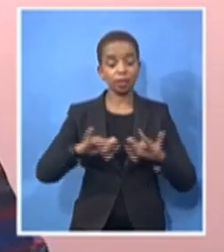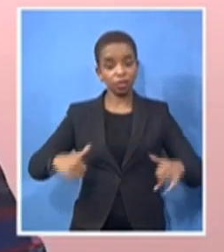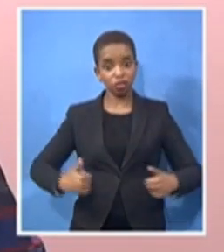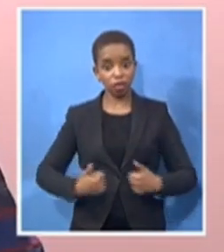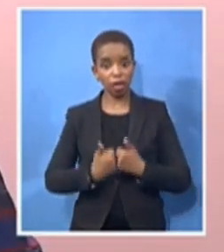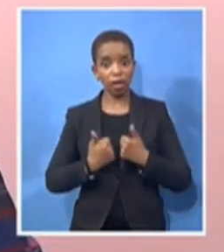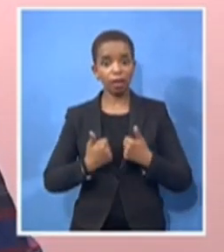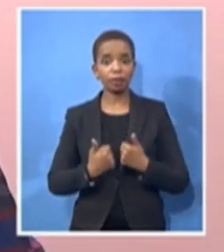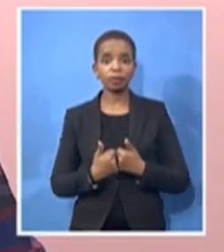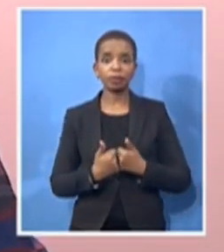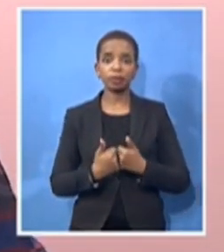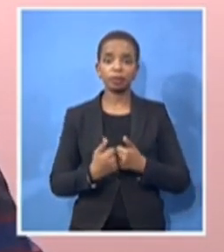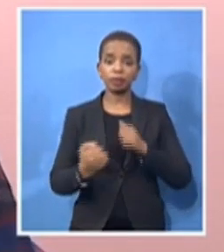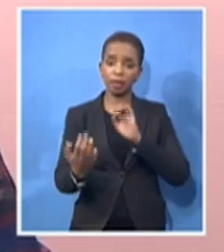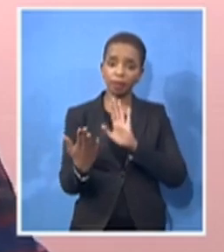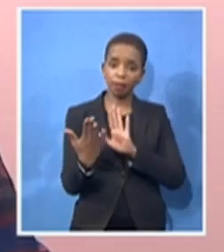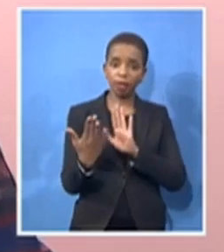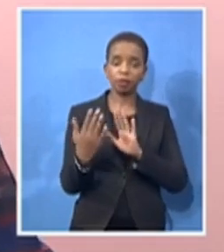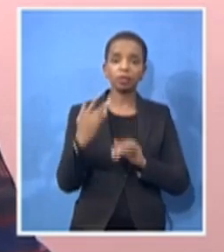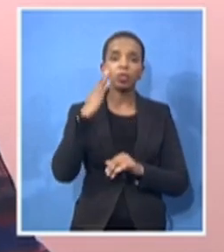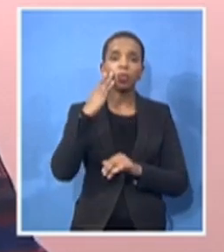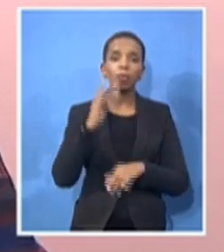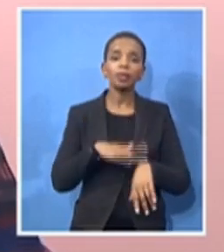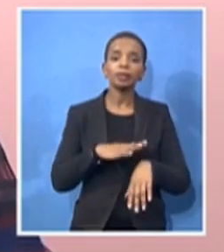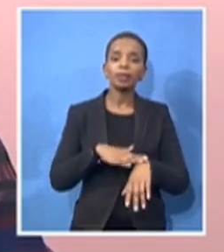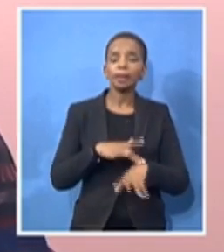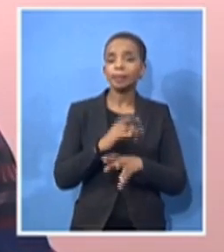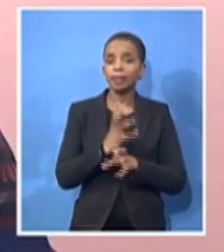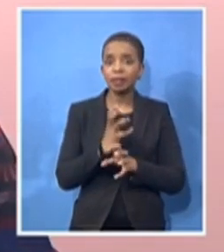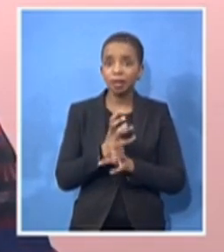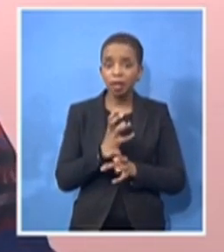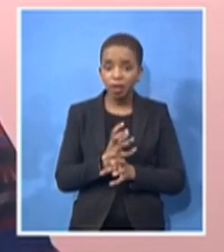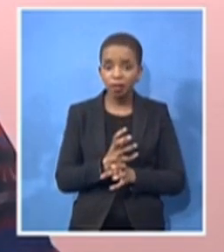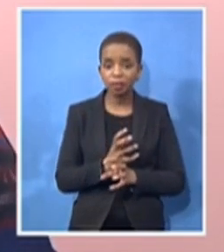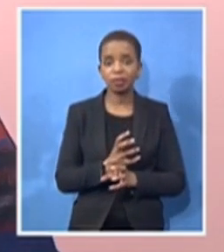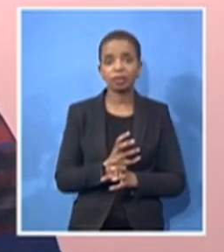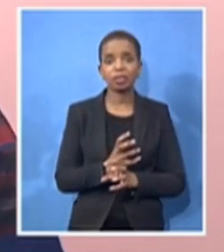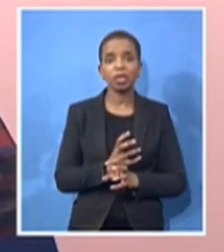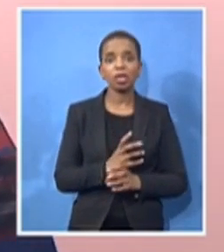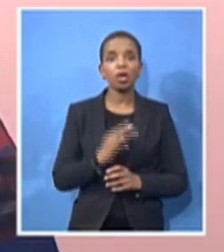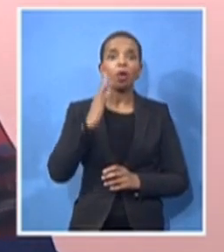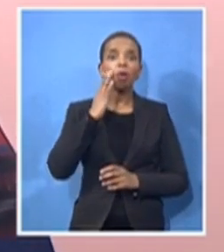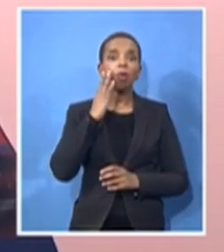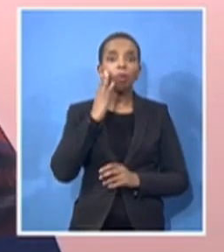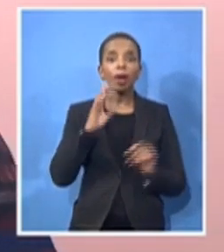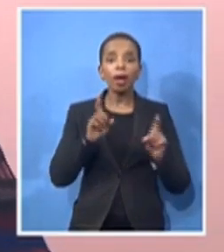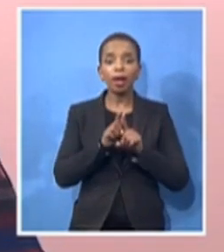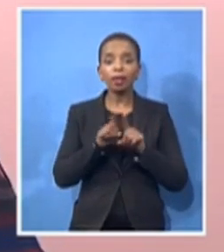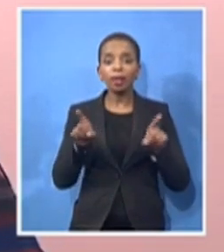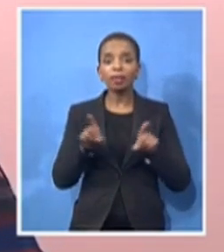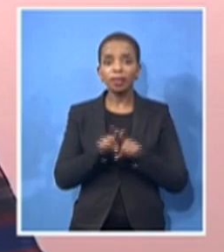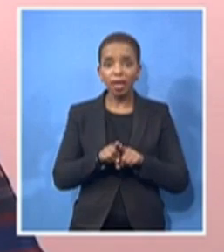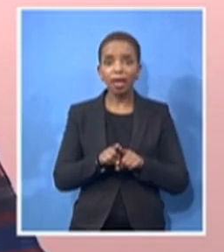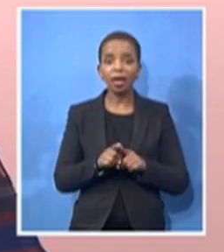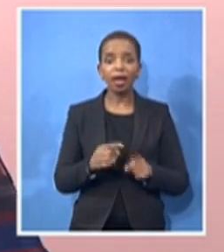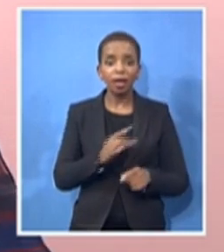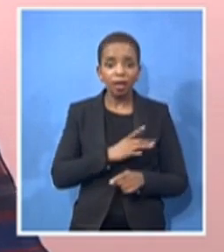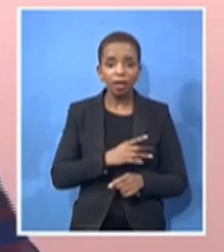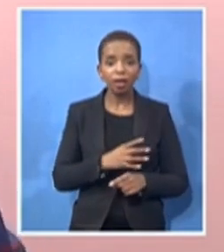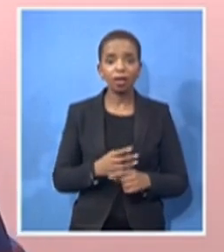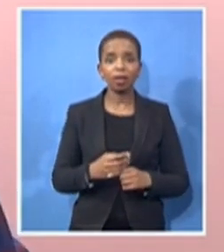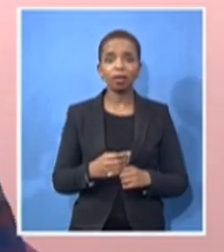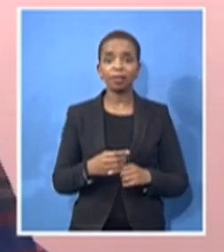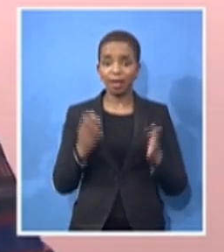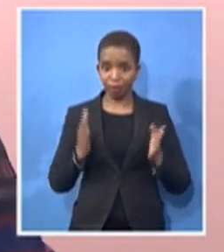difficult time, when they have anxieties, they are human, they have to care for patients, they